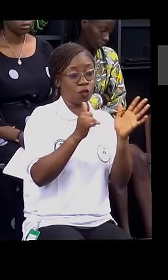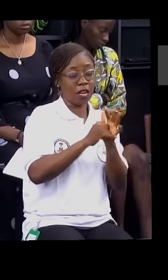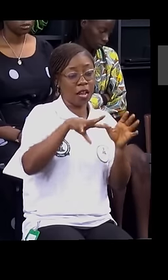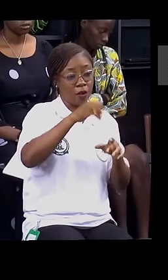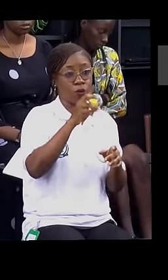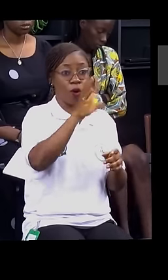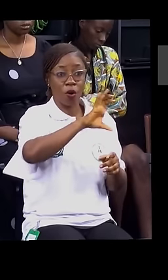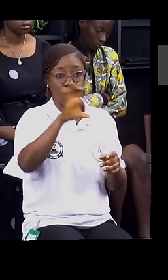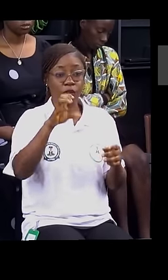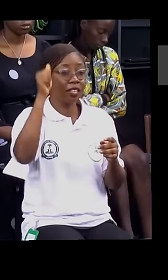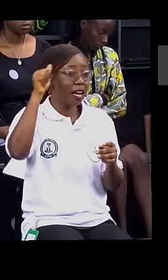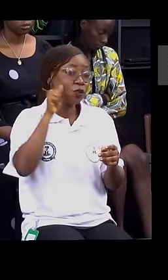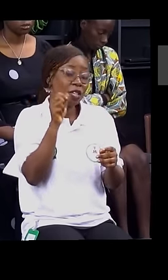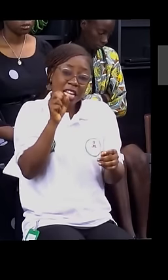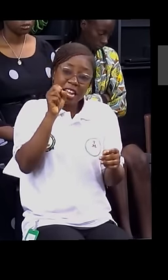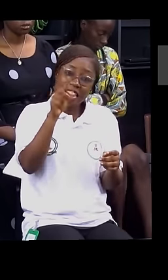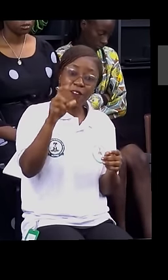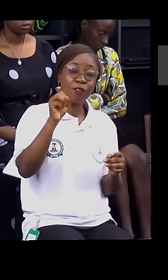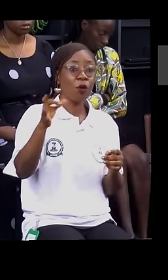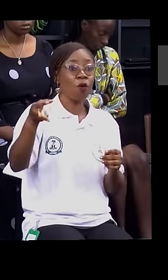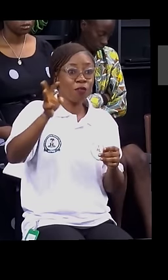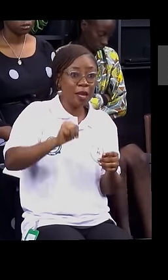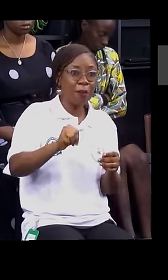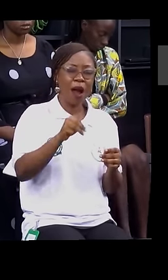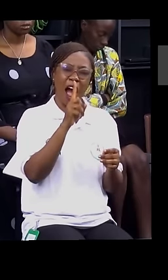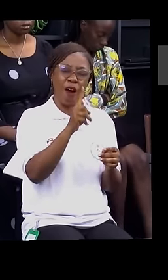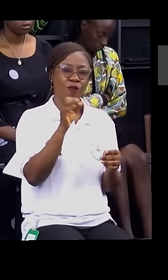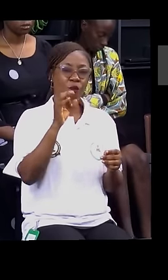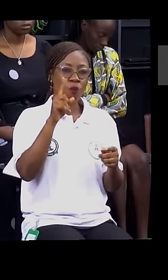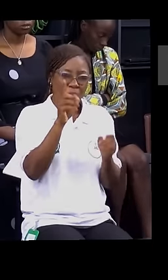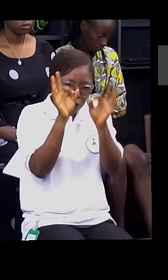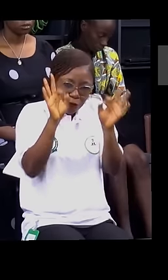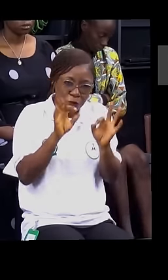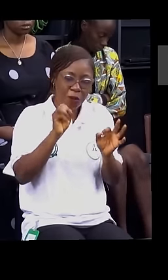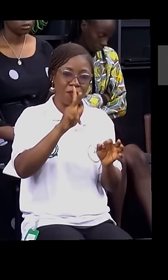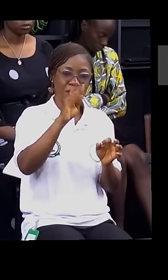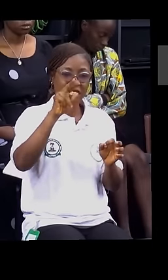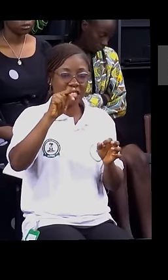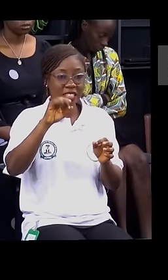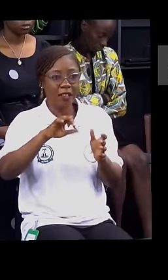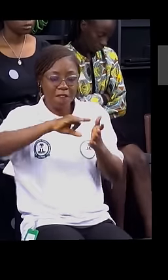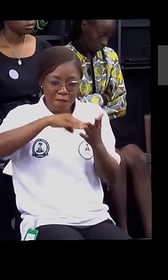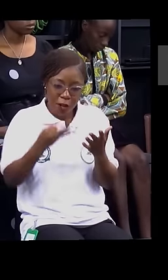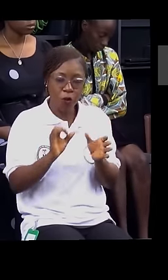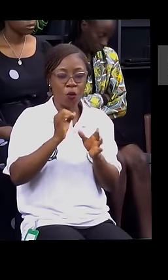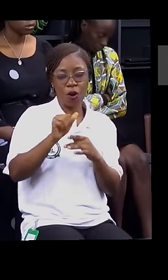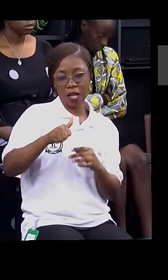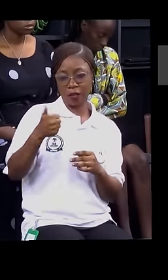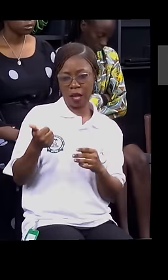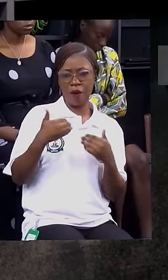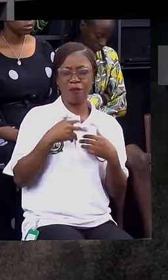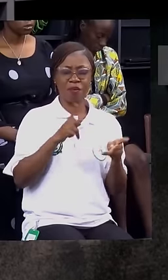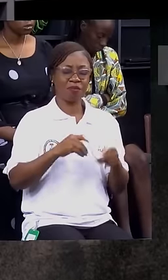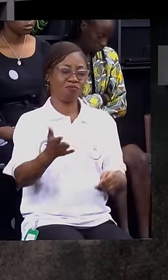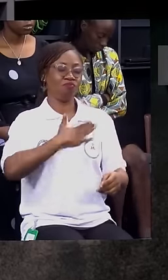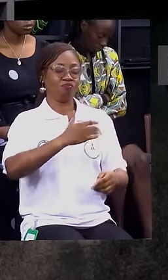100 adults, 11 of them already have one form of kidney failure or the other. There are people who are beating their chest